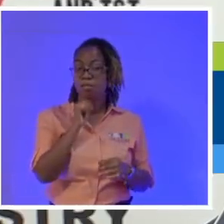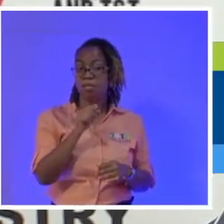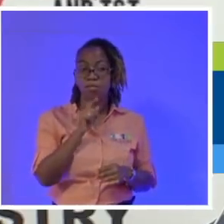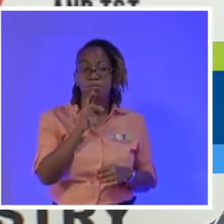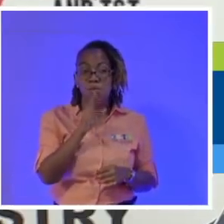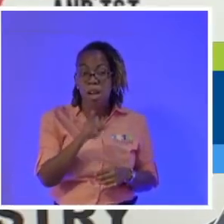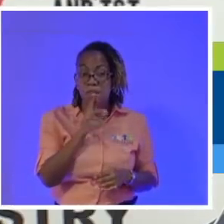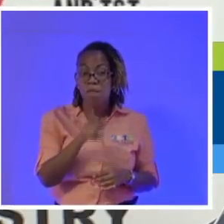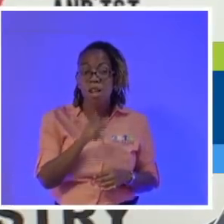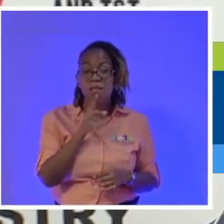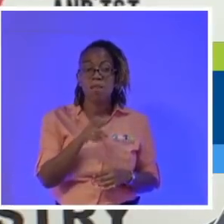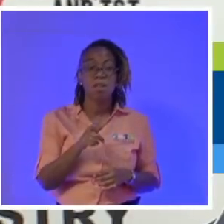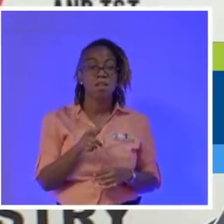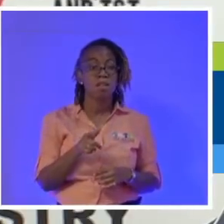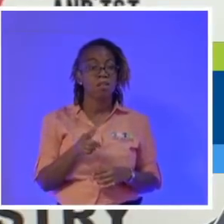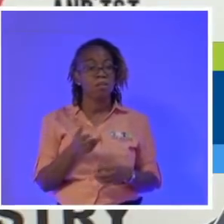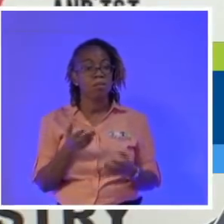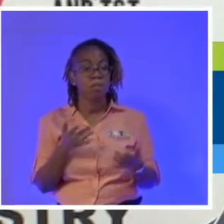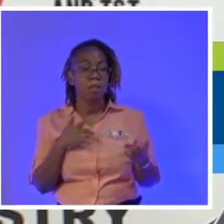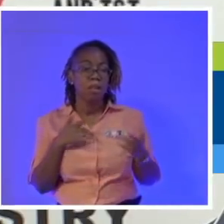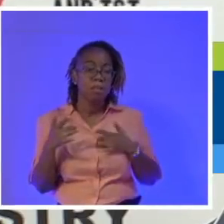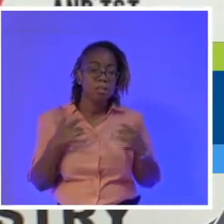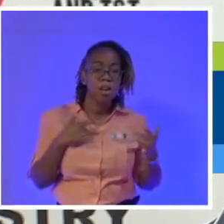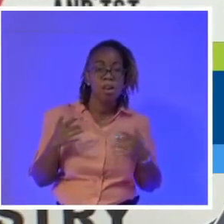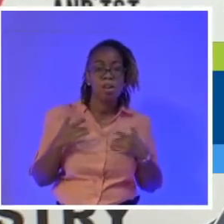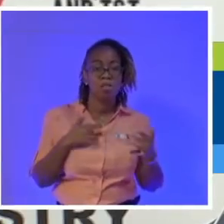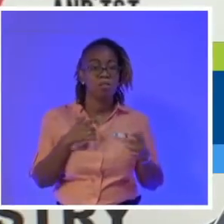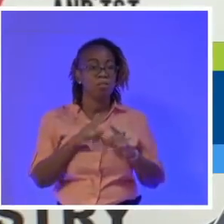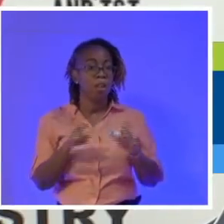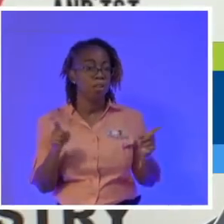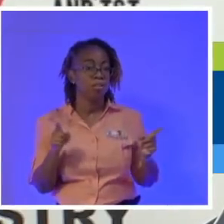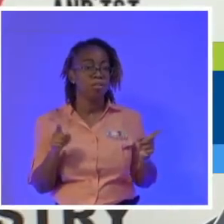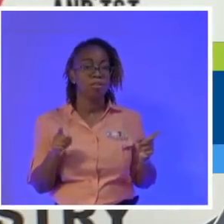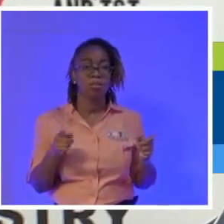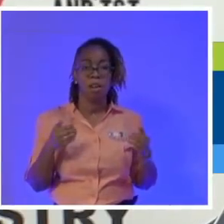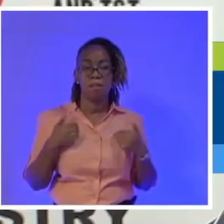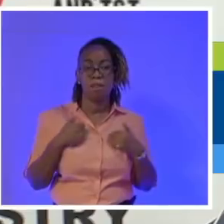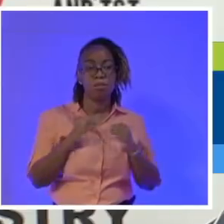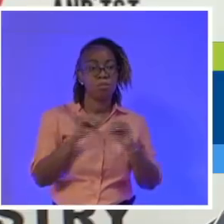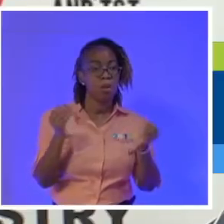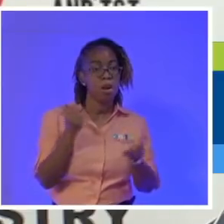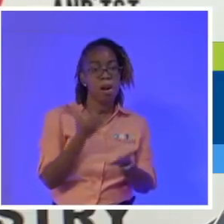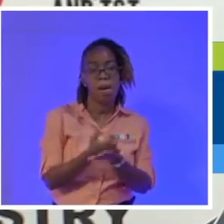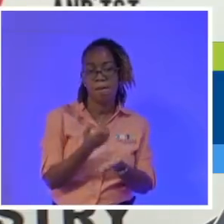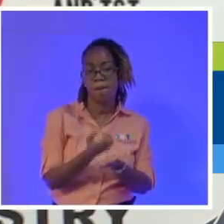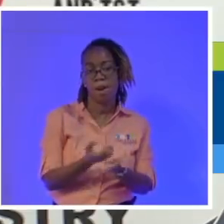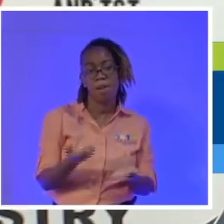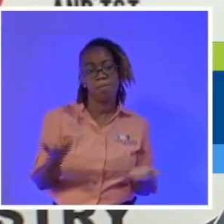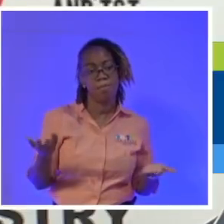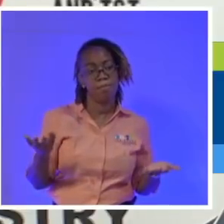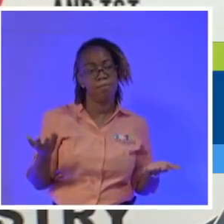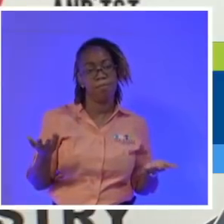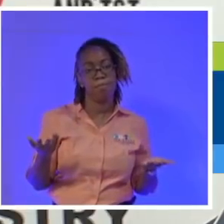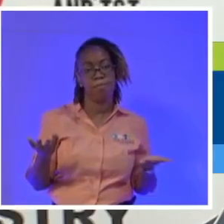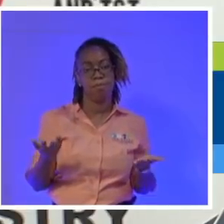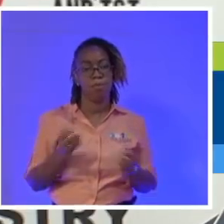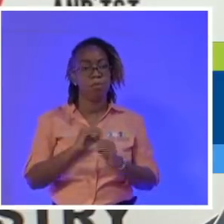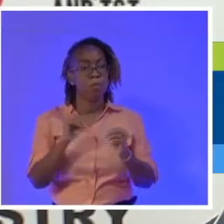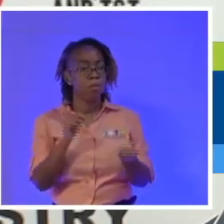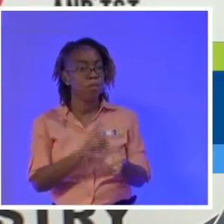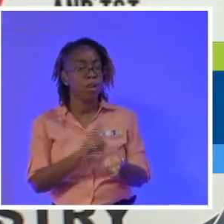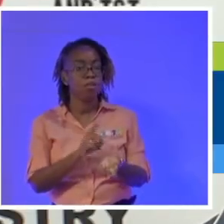knowing because no medical evidence was put forward. There was no doctor's certificate. There was no